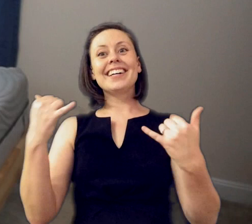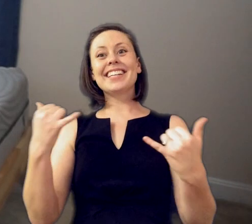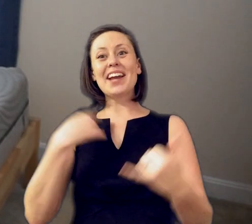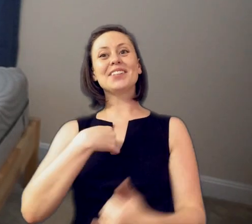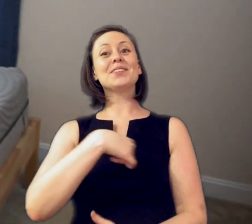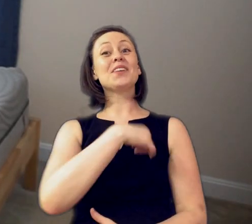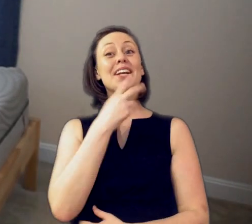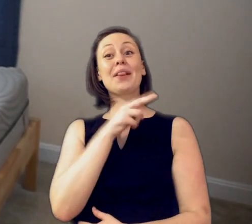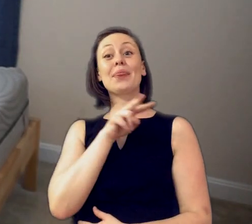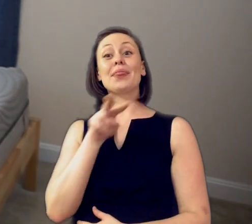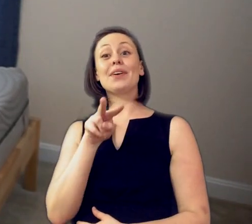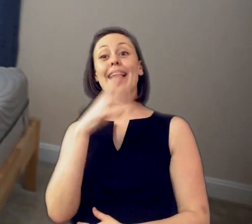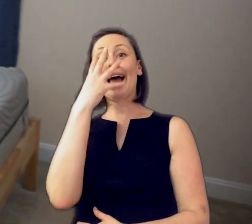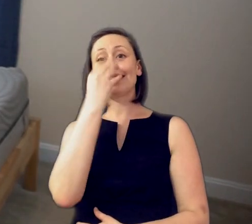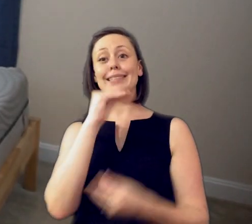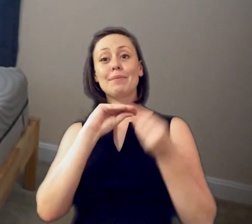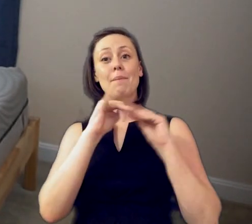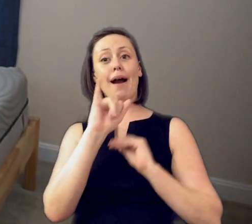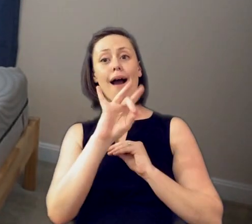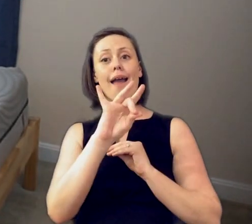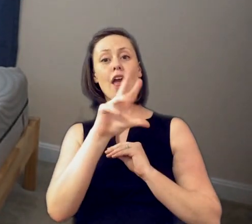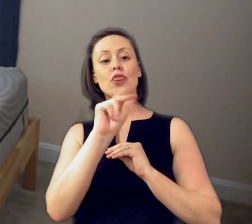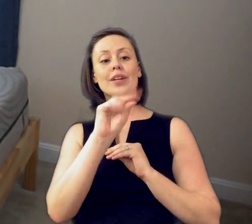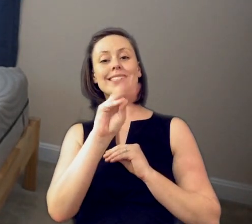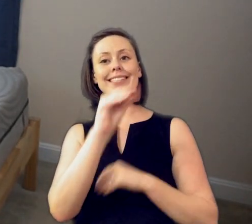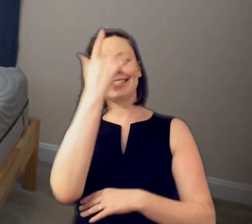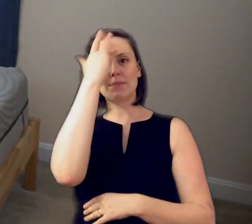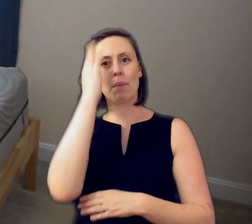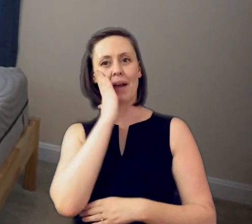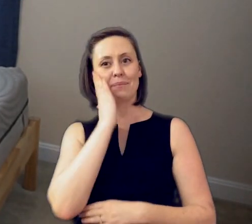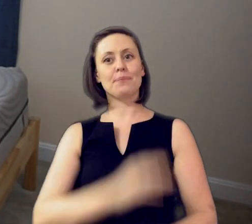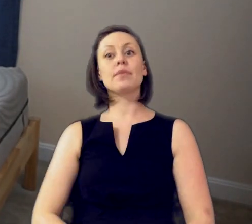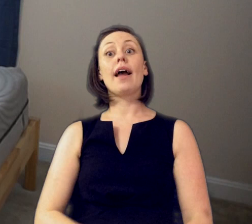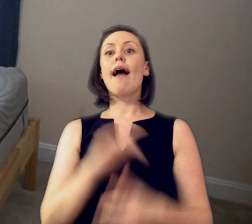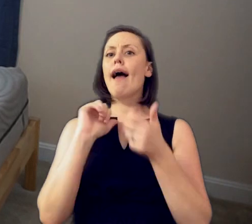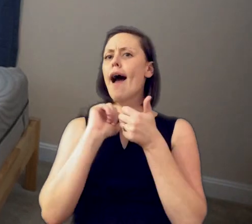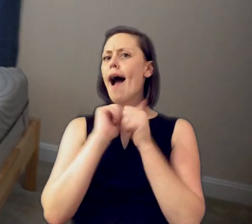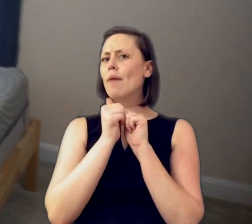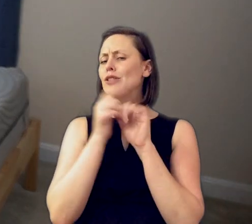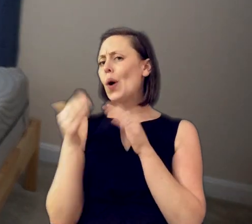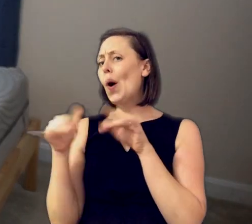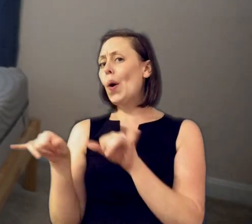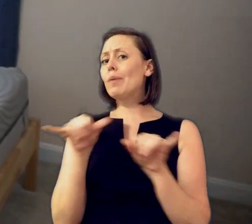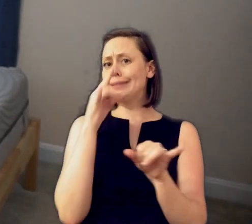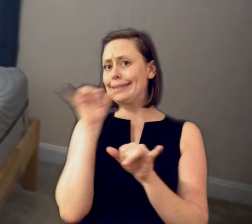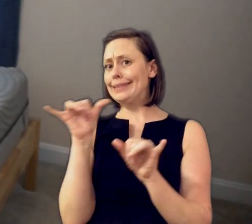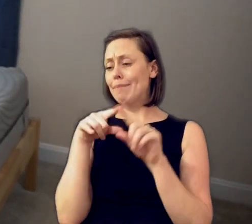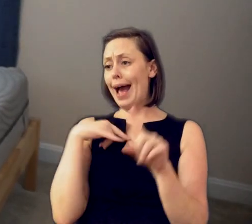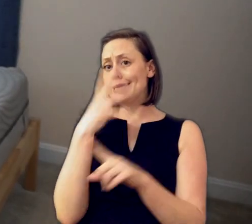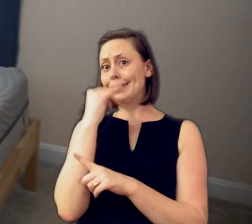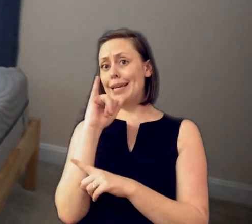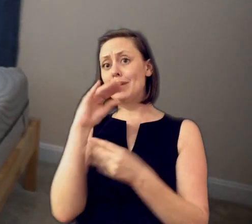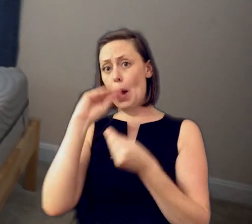Today we are going to take a look at the Sleep Number i8 360 smart bed, how it is almost identical to the Sleep